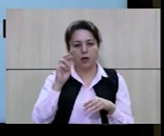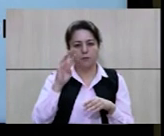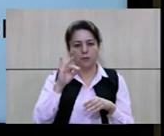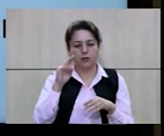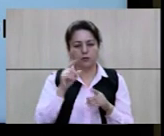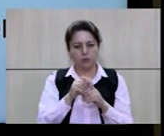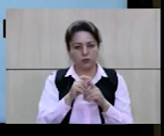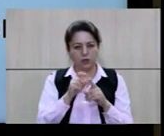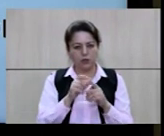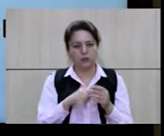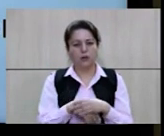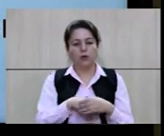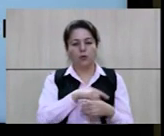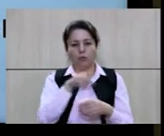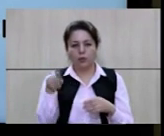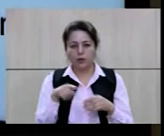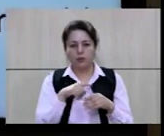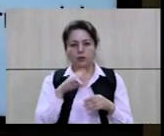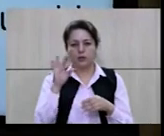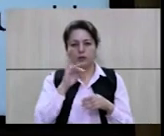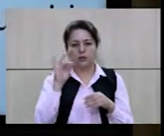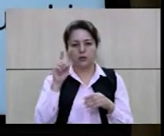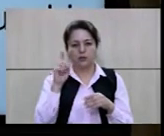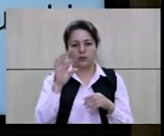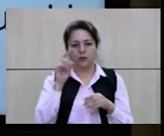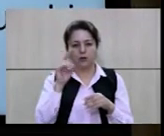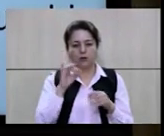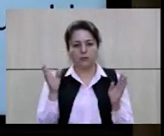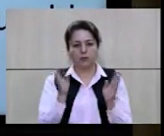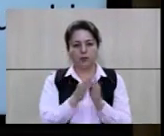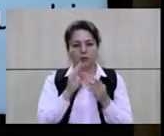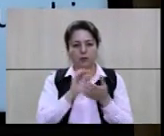Keling, endi ularning izohi bilan tanishib olamiz.